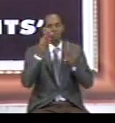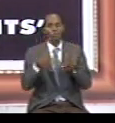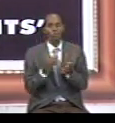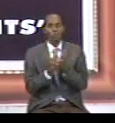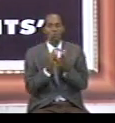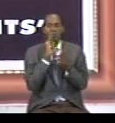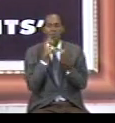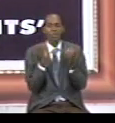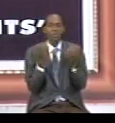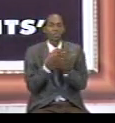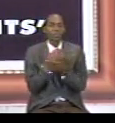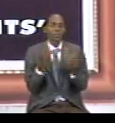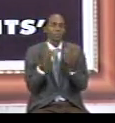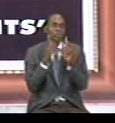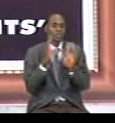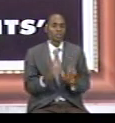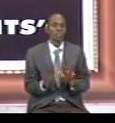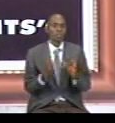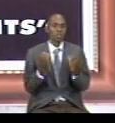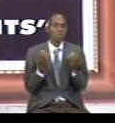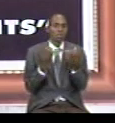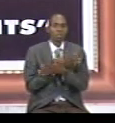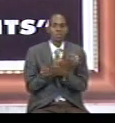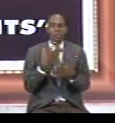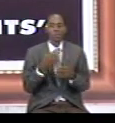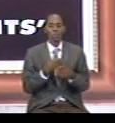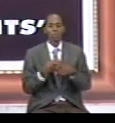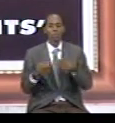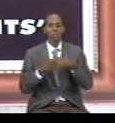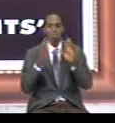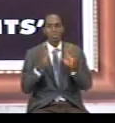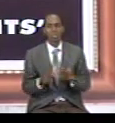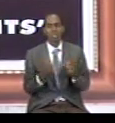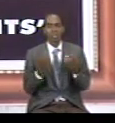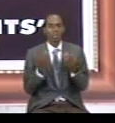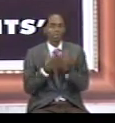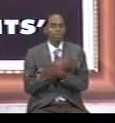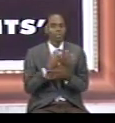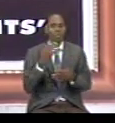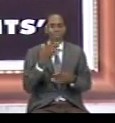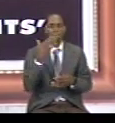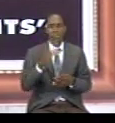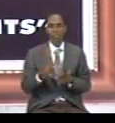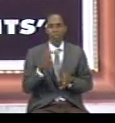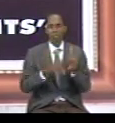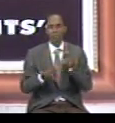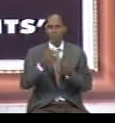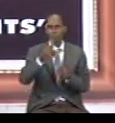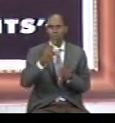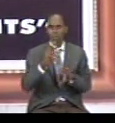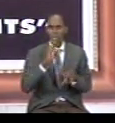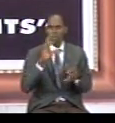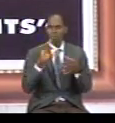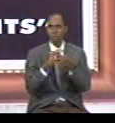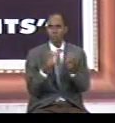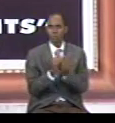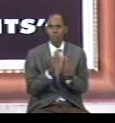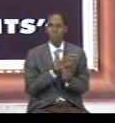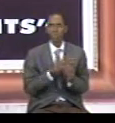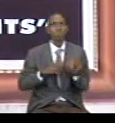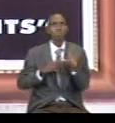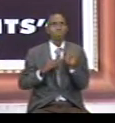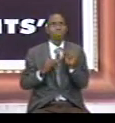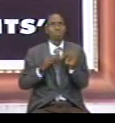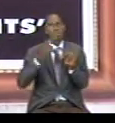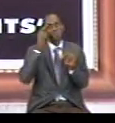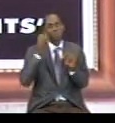sinners, afraid of persecutors, afraid of evil people, and they say, you belong to Christ, and say, no, I don't belong to